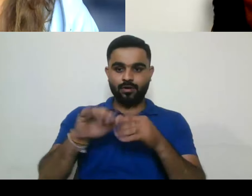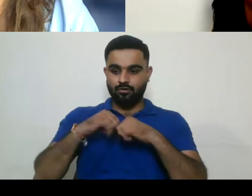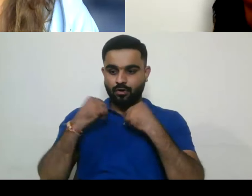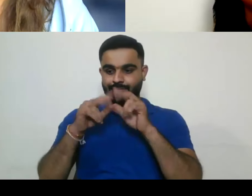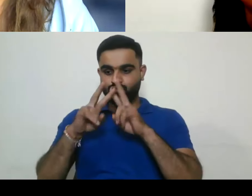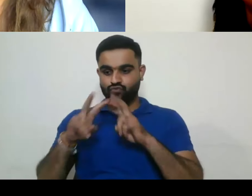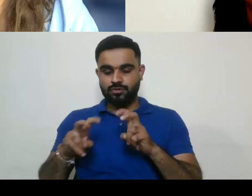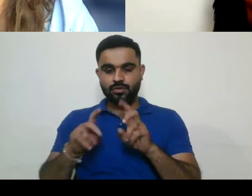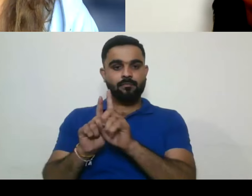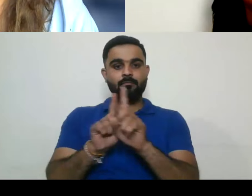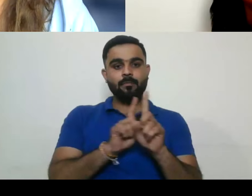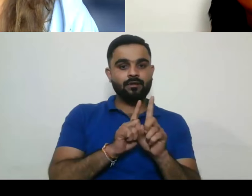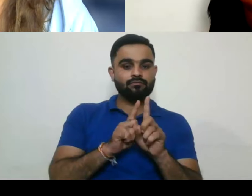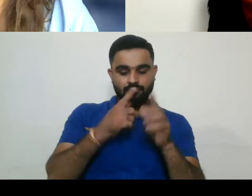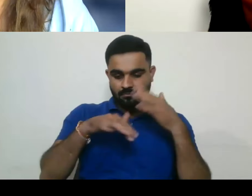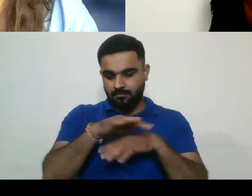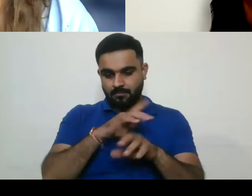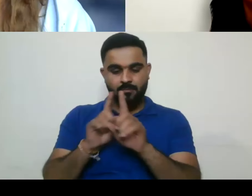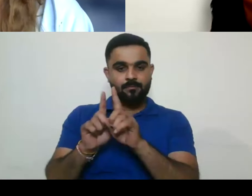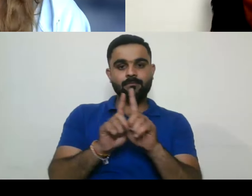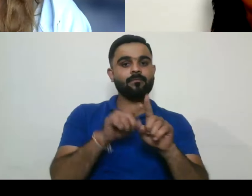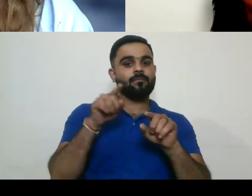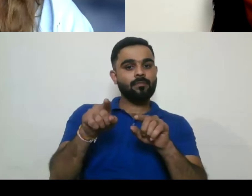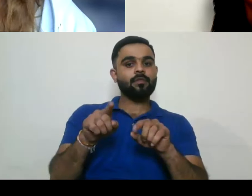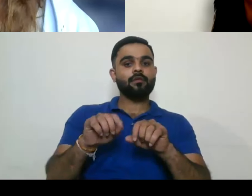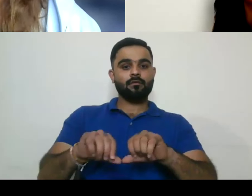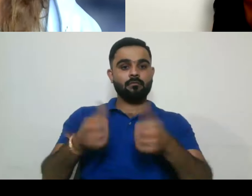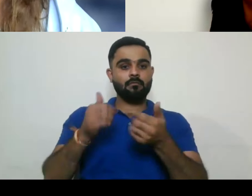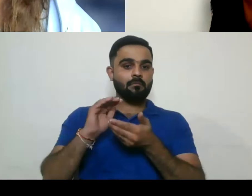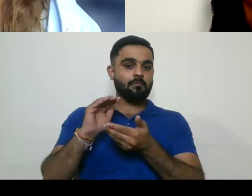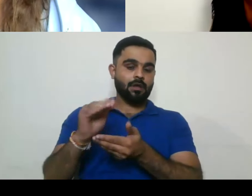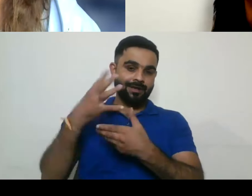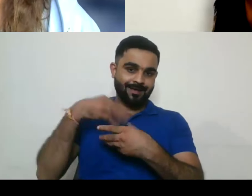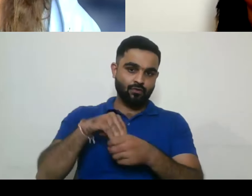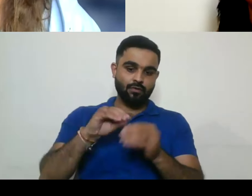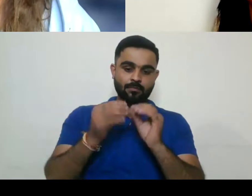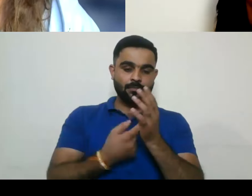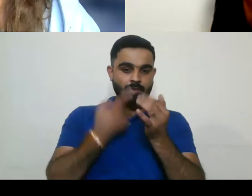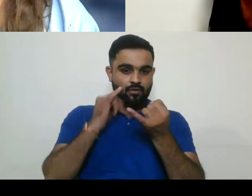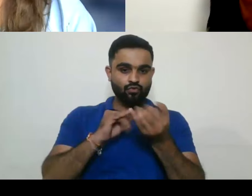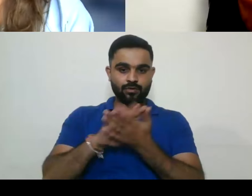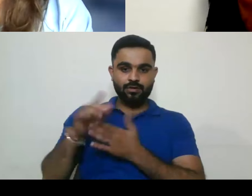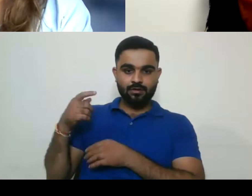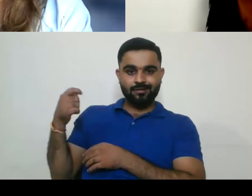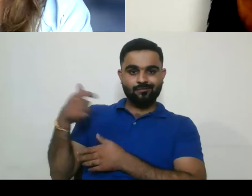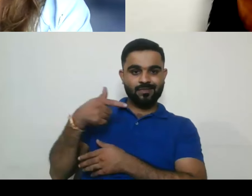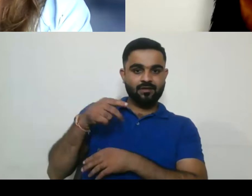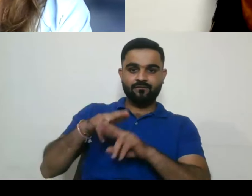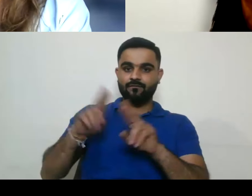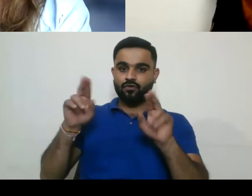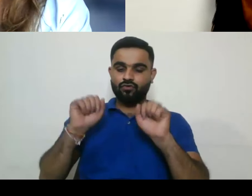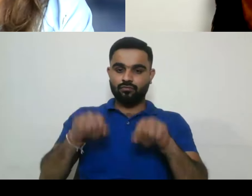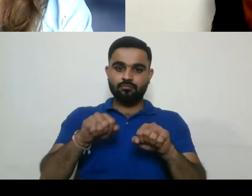Mentoring Scheme as a mentee and has been a recipient of the British Council Scholarship, which fully funded